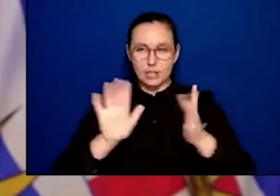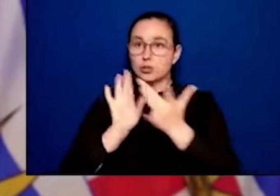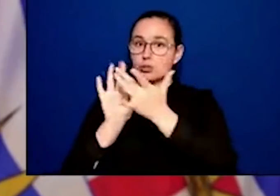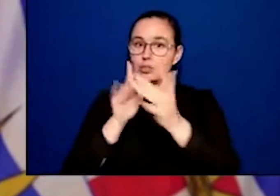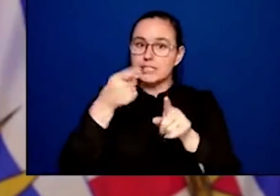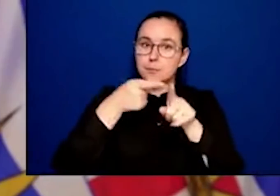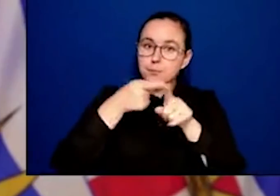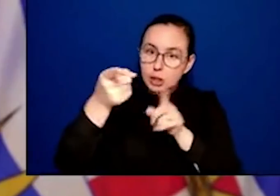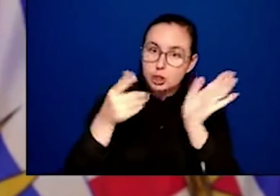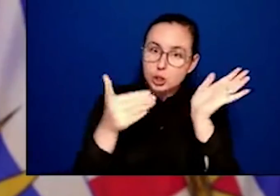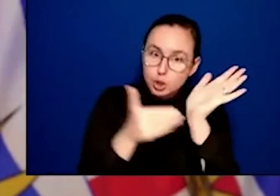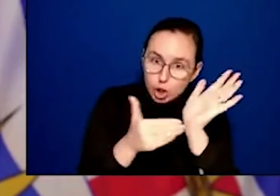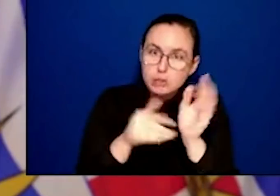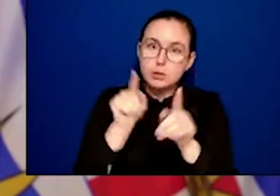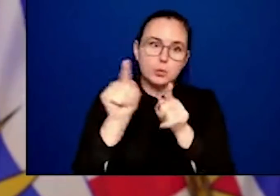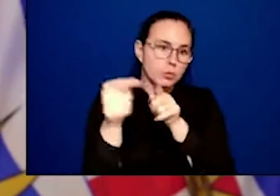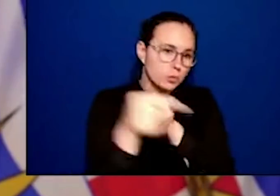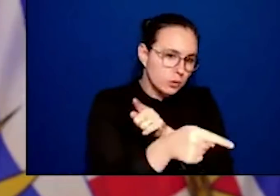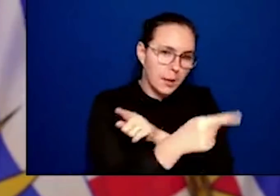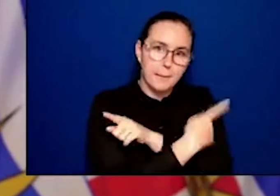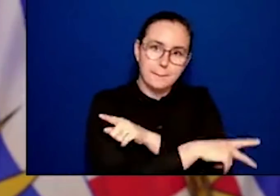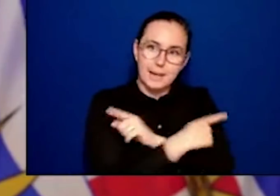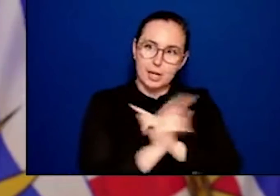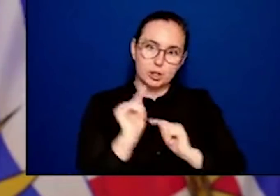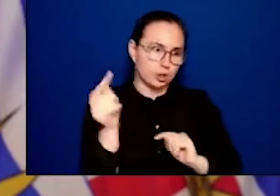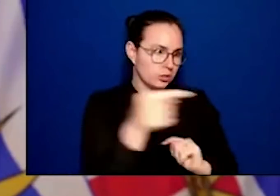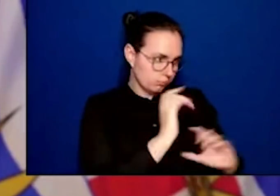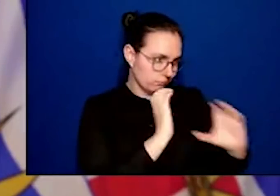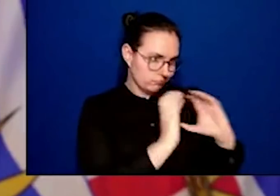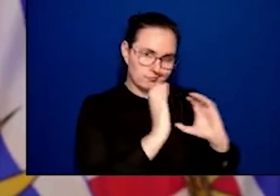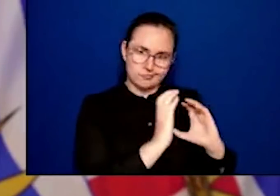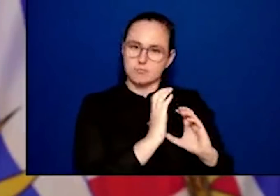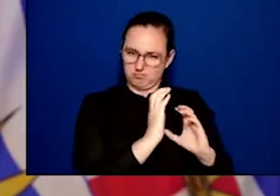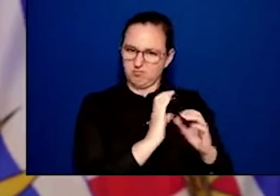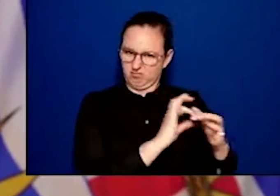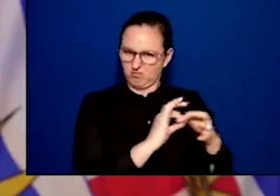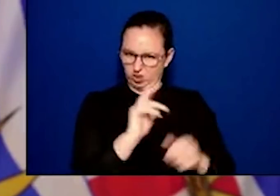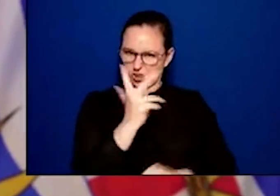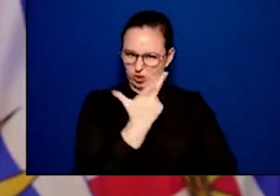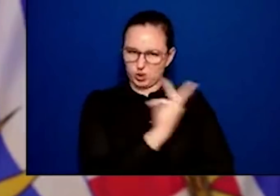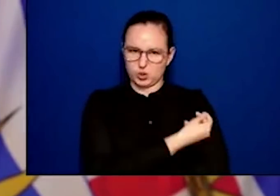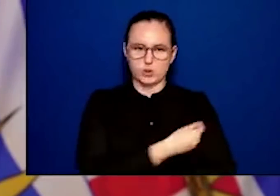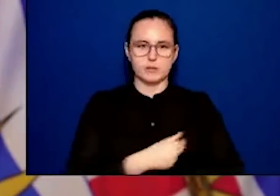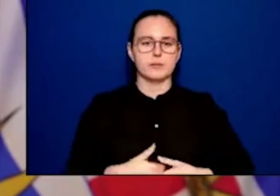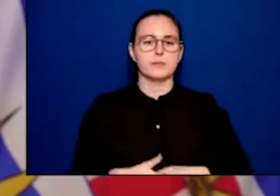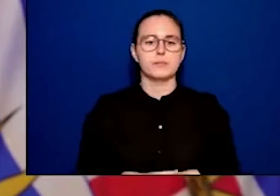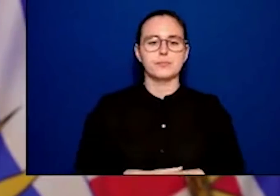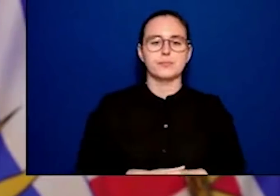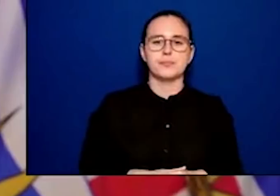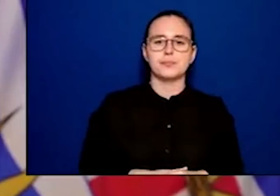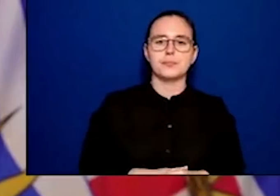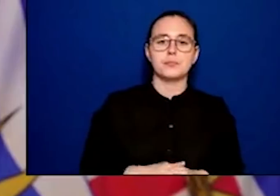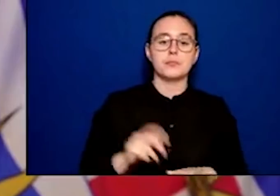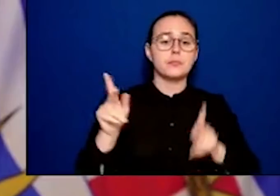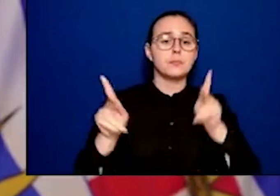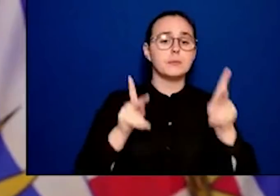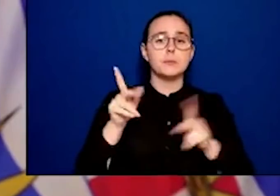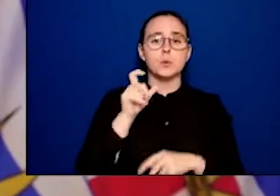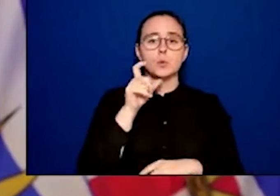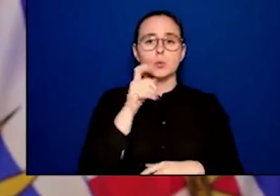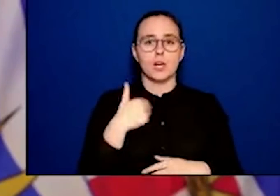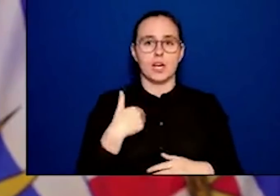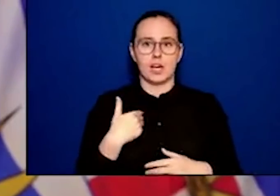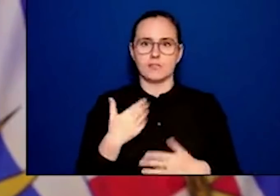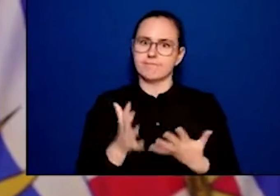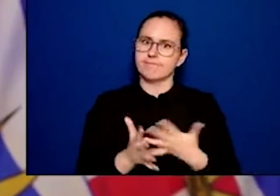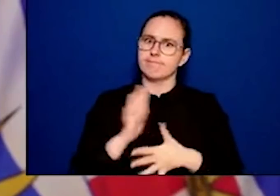you. And in addition, people who have moderate to severe primary immunodeficiency, which has been diagnosed by an